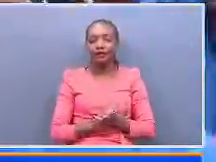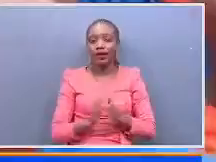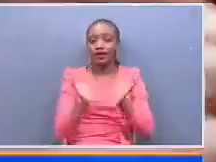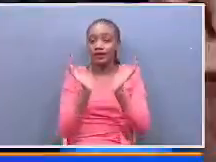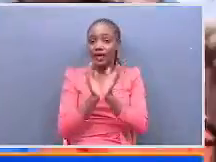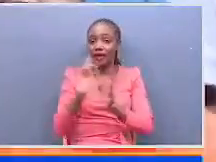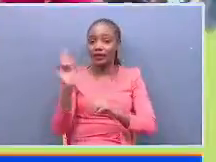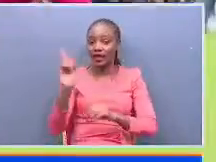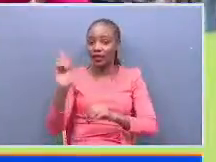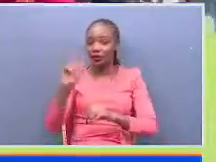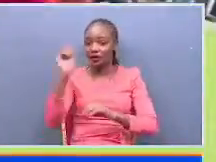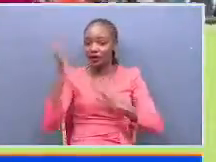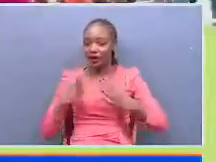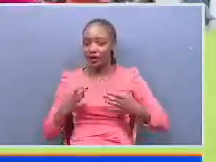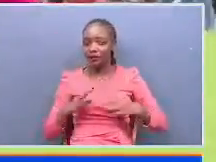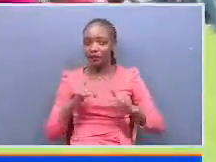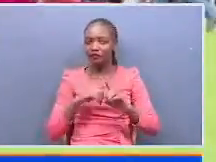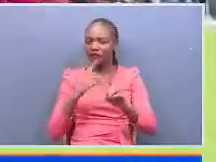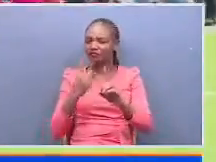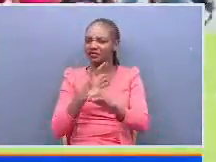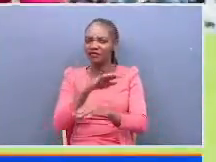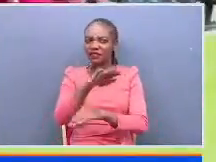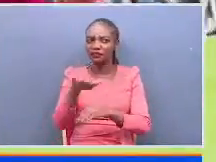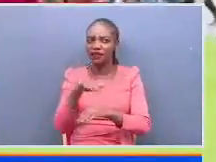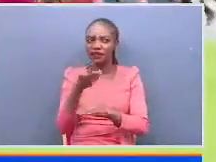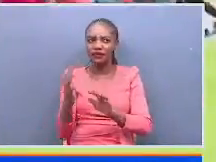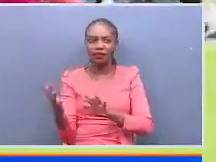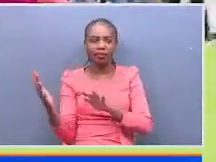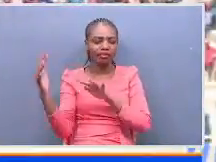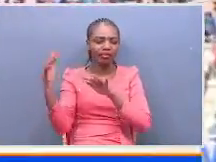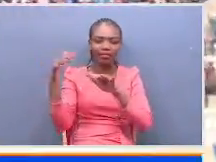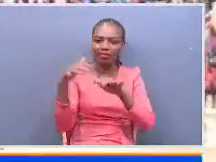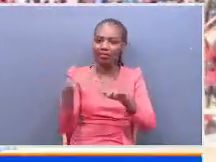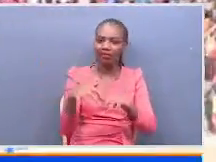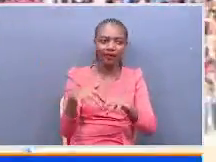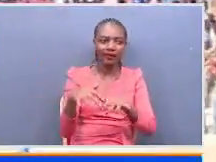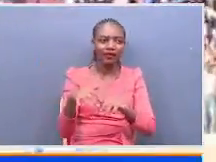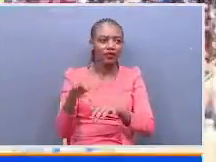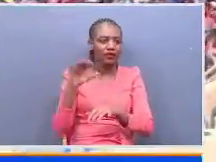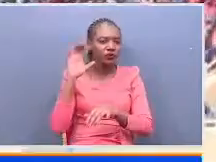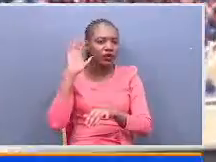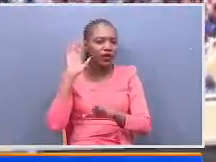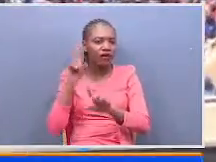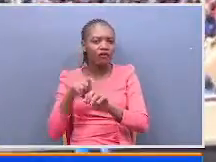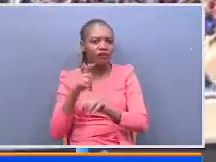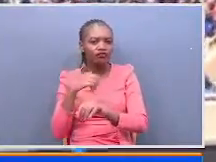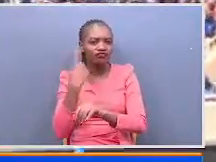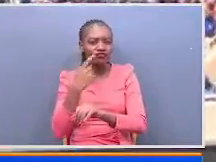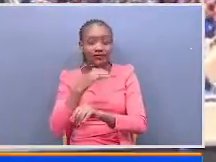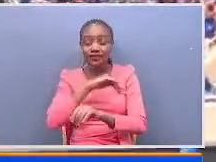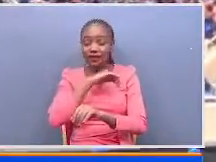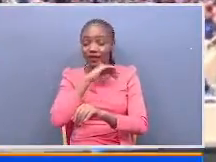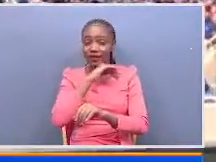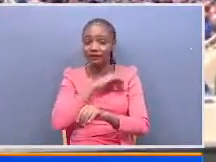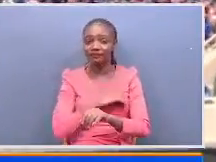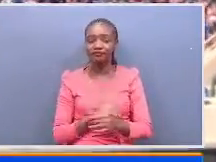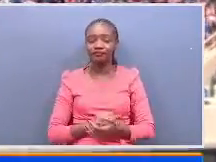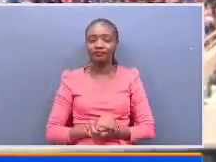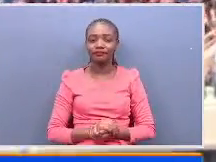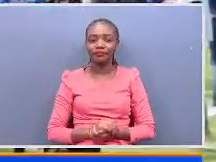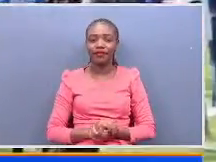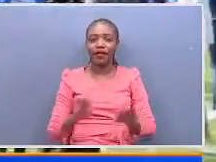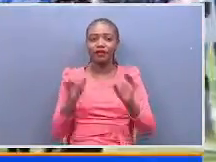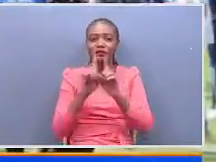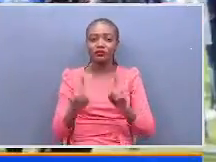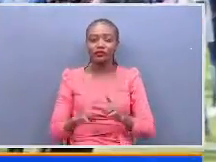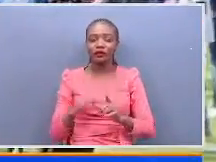Nairobi, Kenyans from all walks of life turned in large numbers to hear their leaders' final submissions.